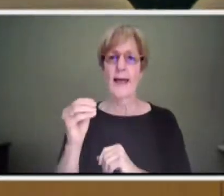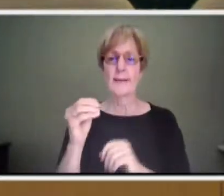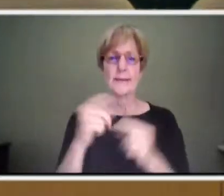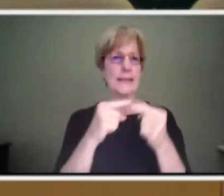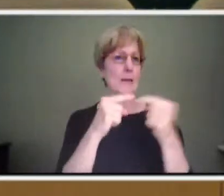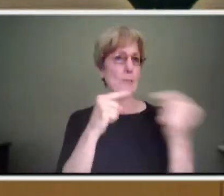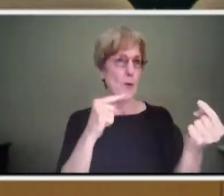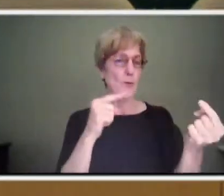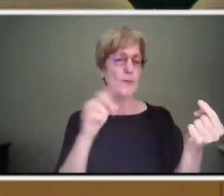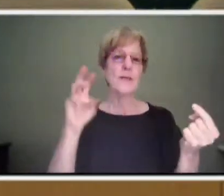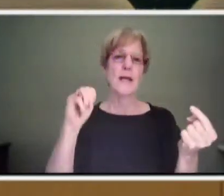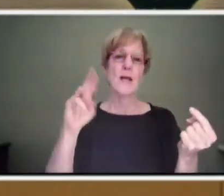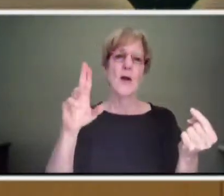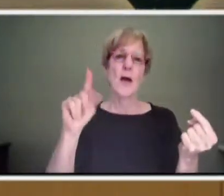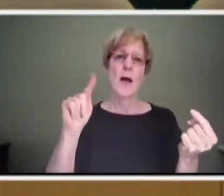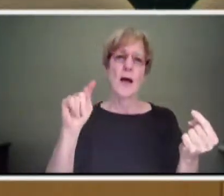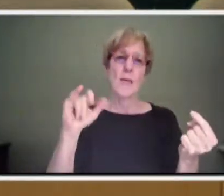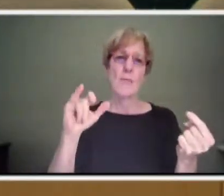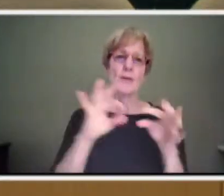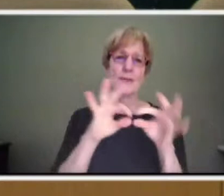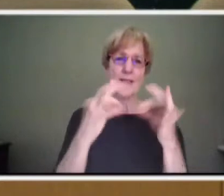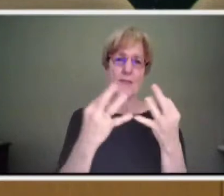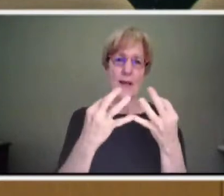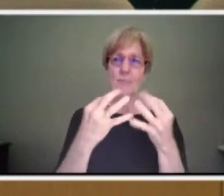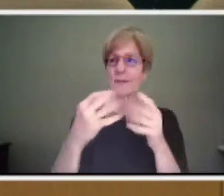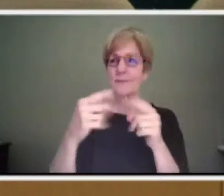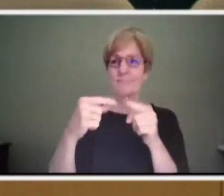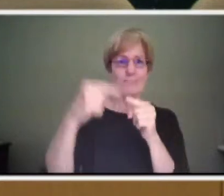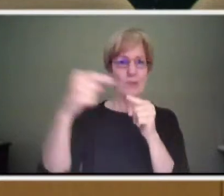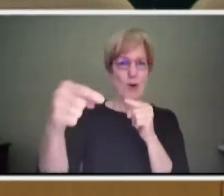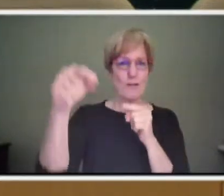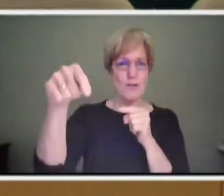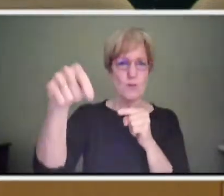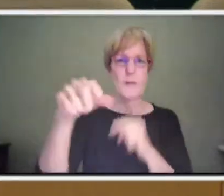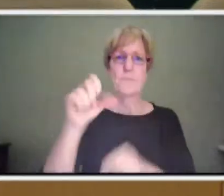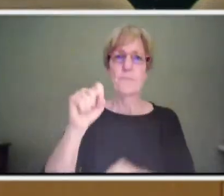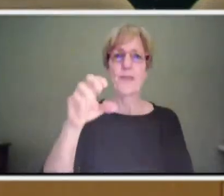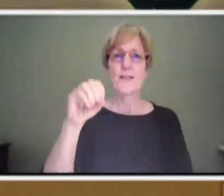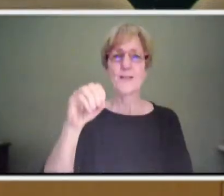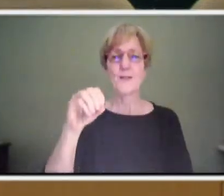multifamily housing across the street. So if this is,